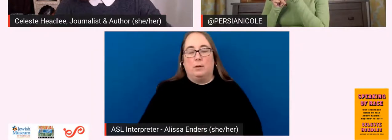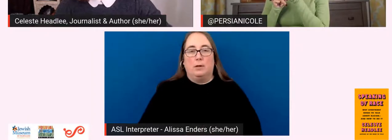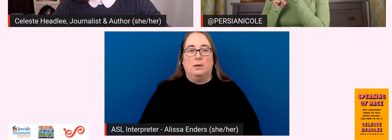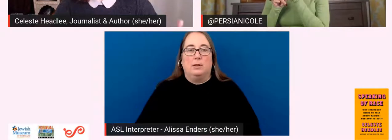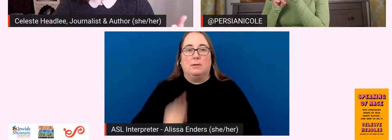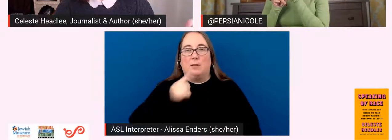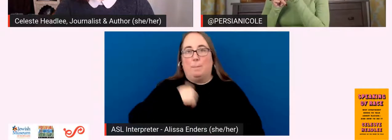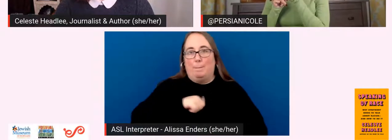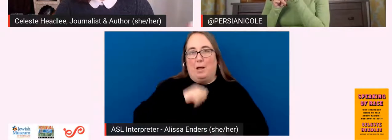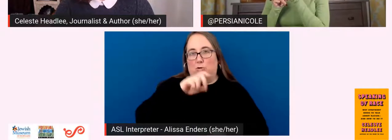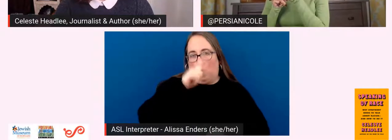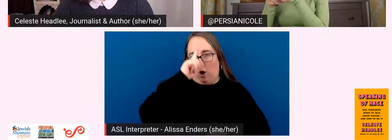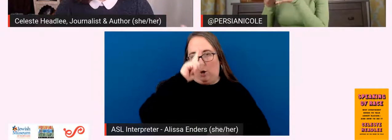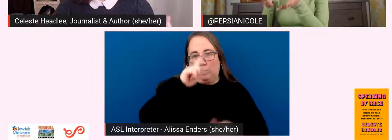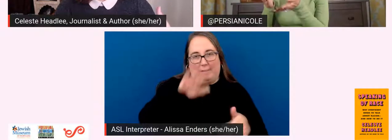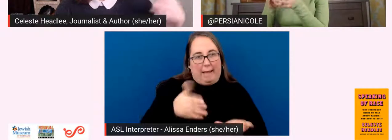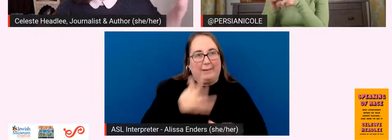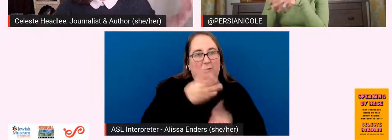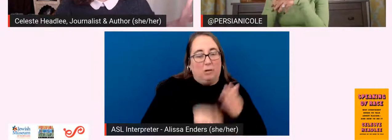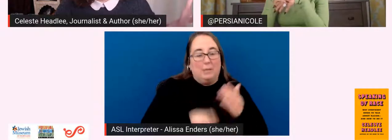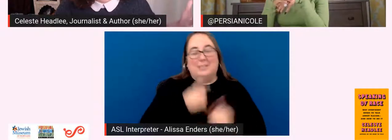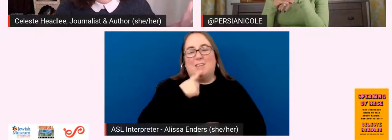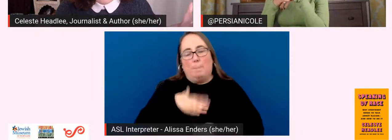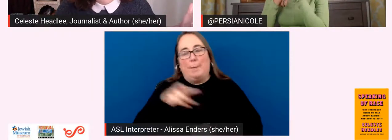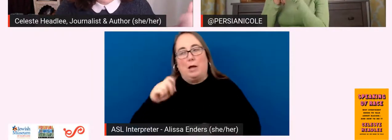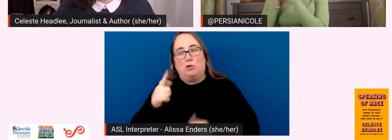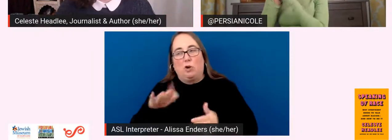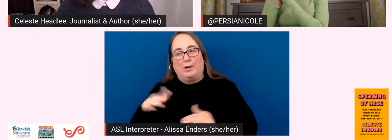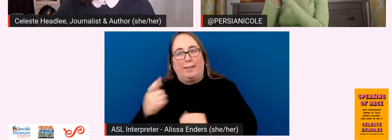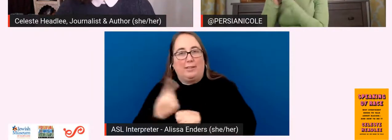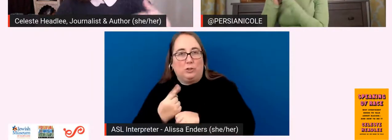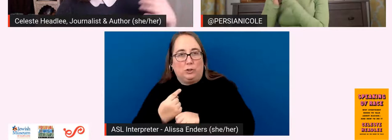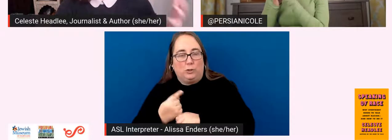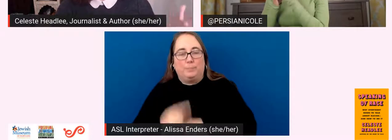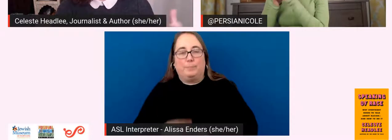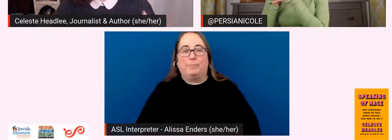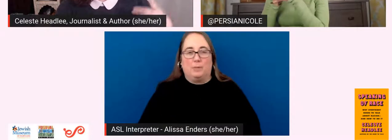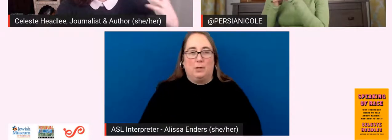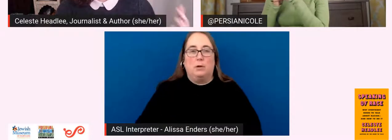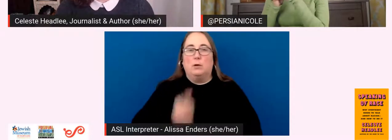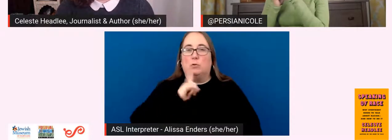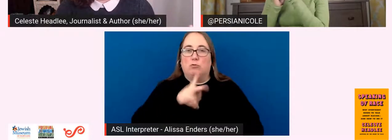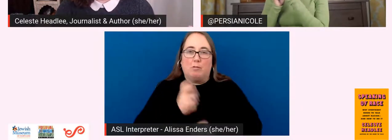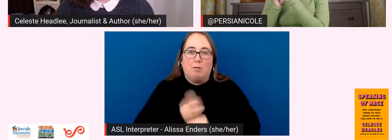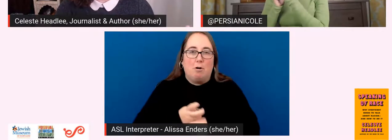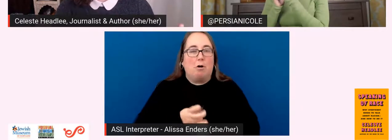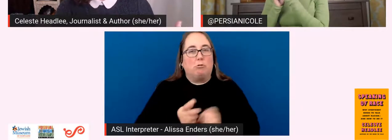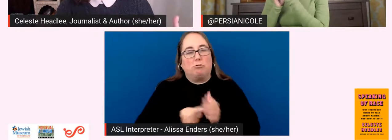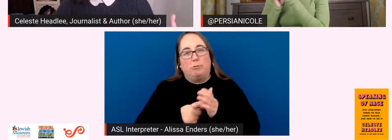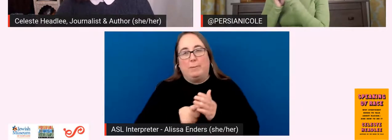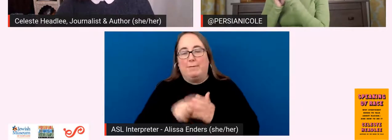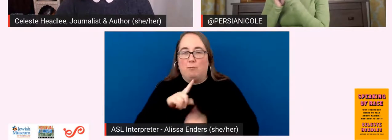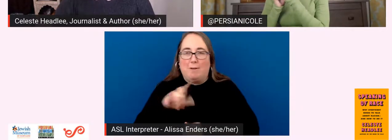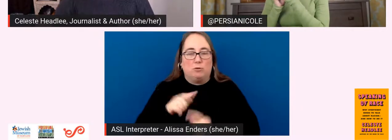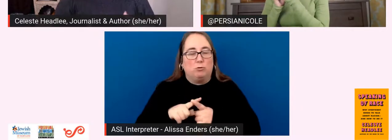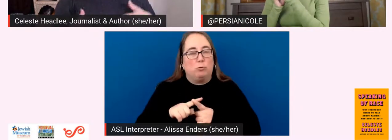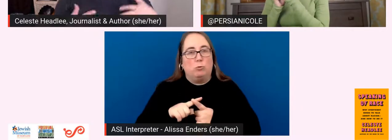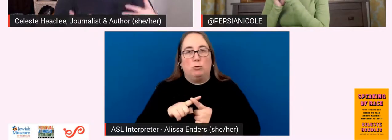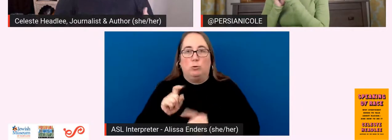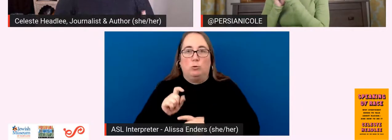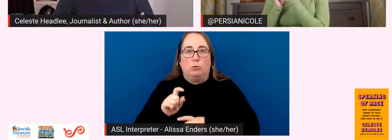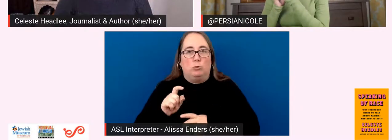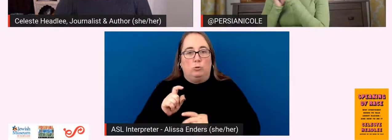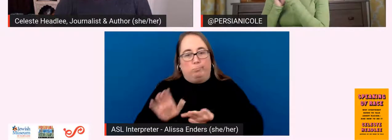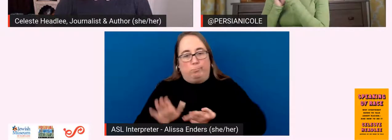oh, my dog died, and you say, oh my God, I'm so sorry. You know, my dog died last year and it was really hard and it took me forever to get over it. And